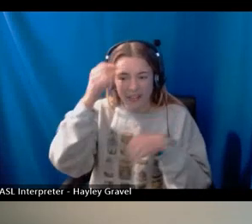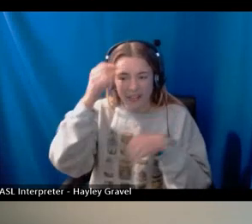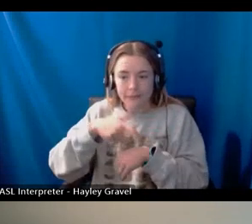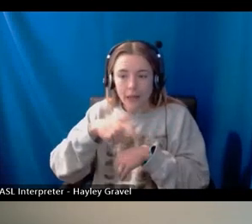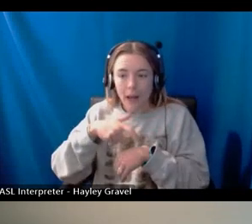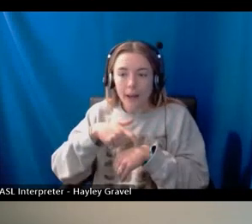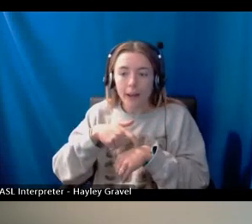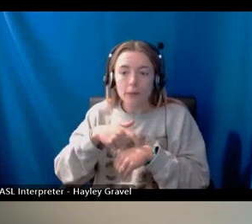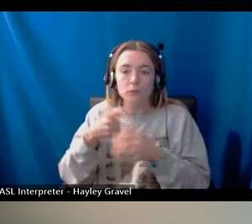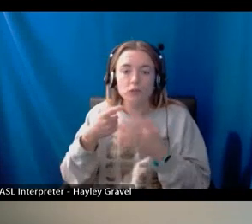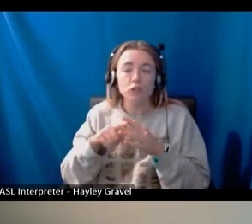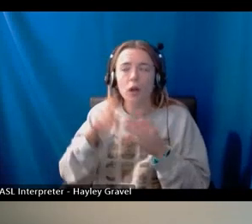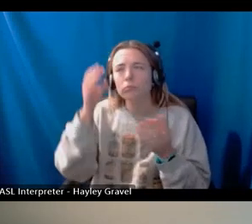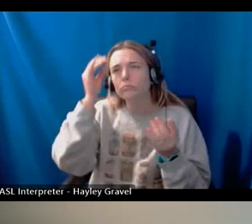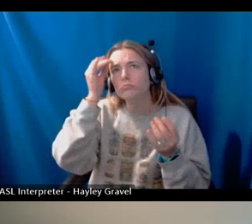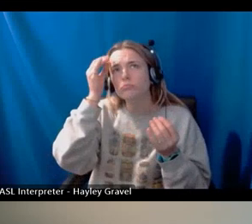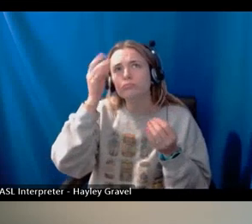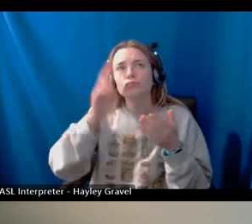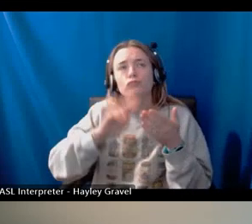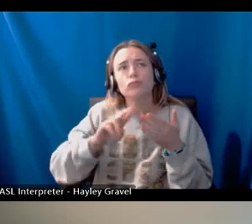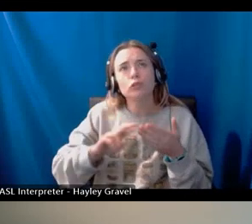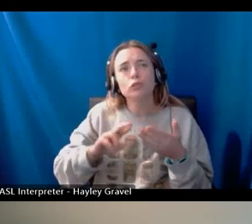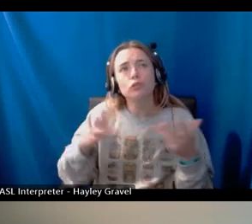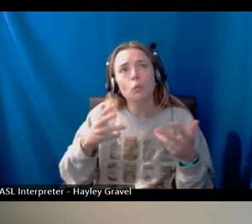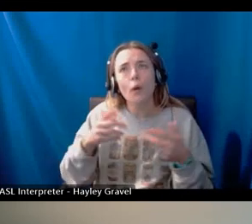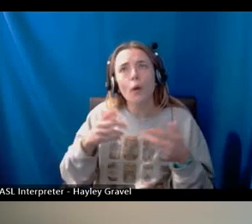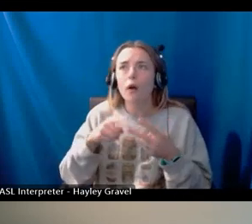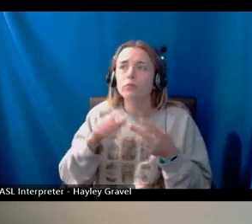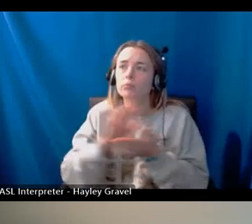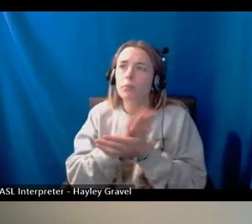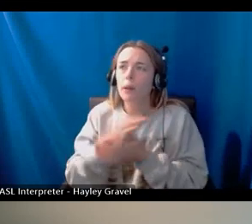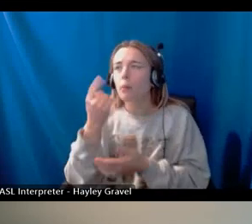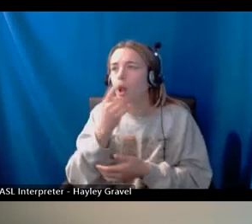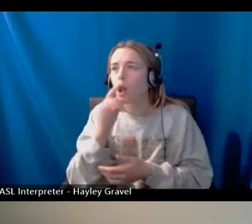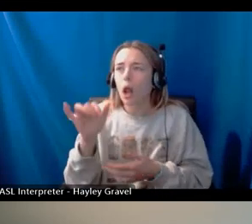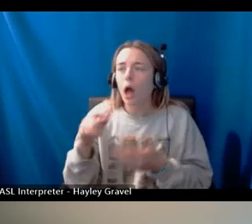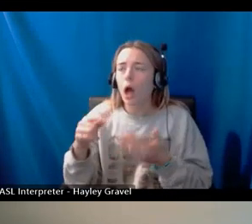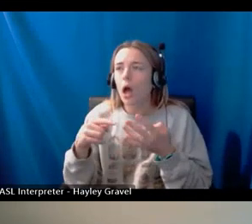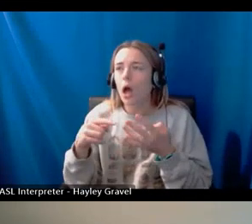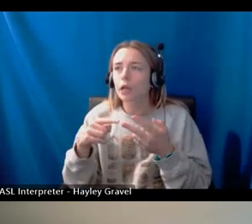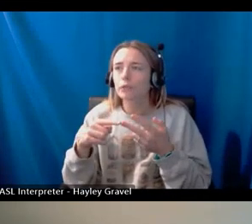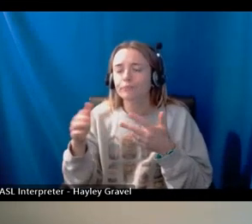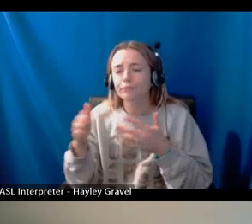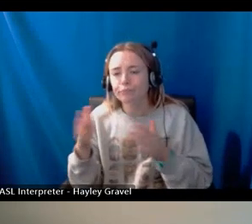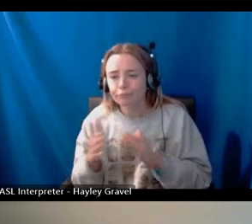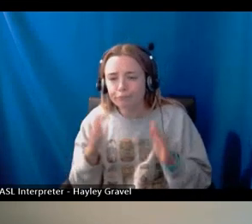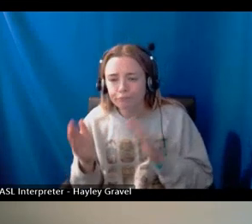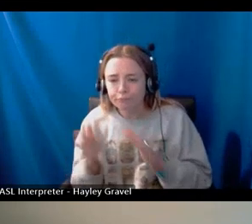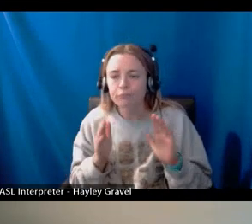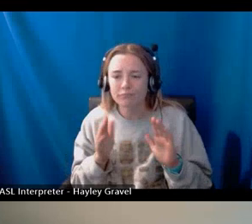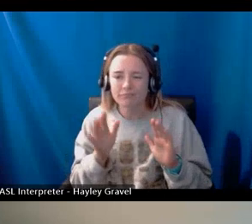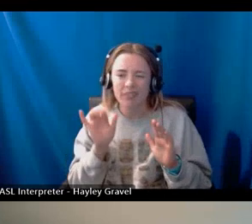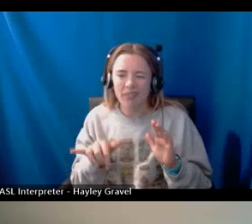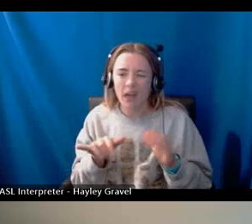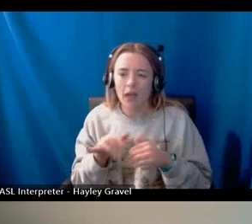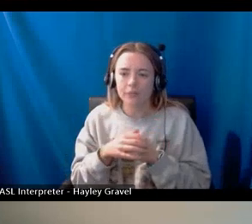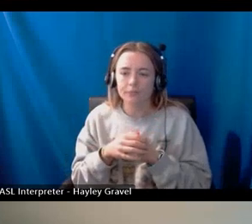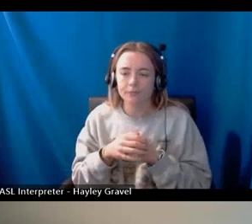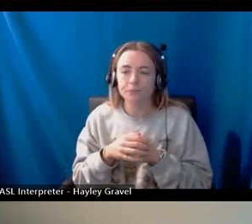what your research is going to look like, where it's going to go, and that sort of thing. So I'm going to share my screen. I'm going to talk through